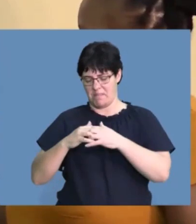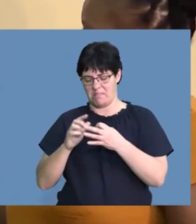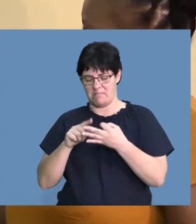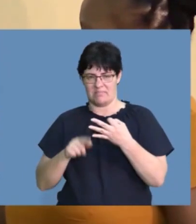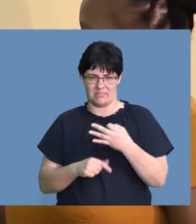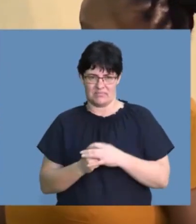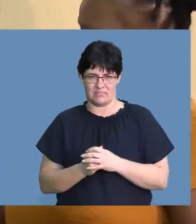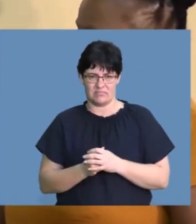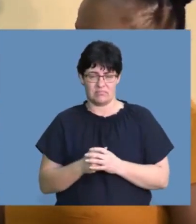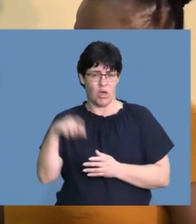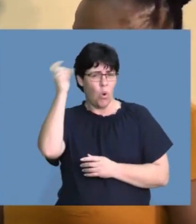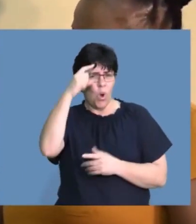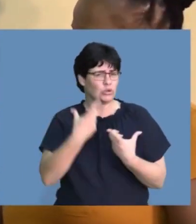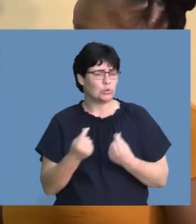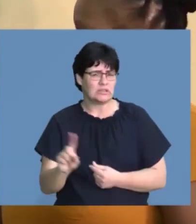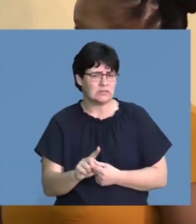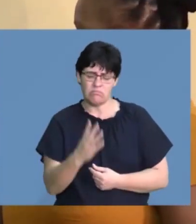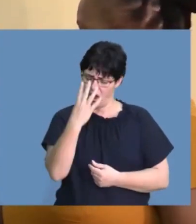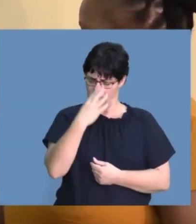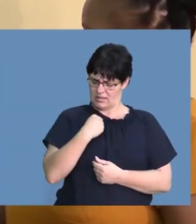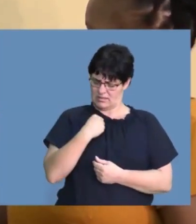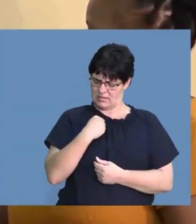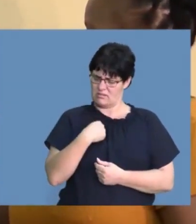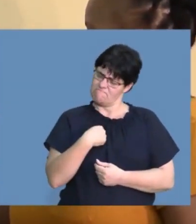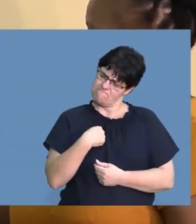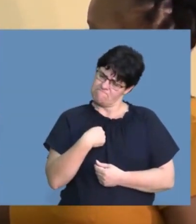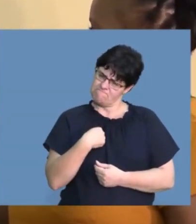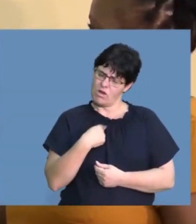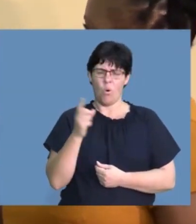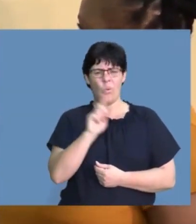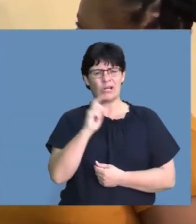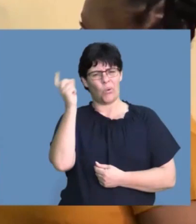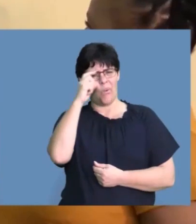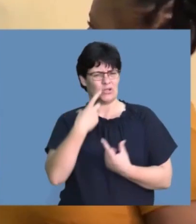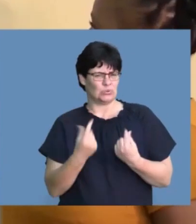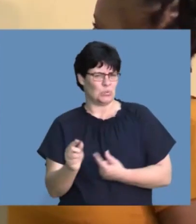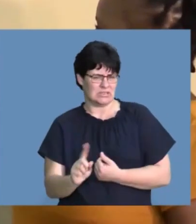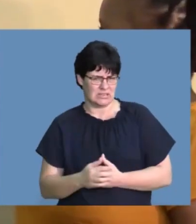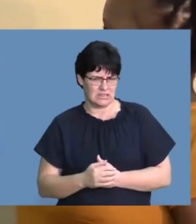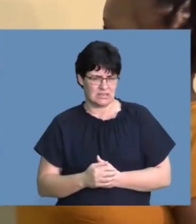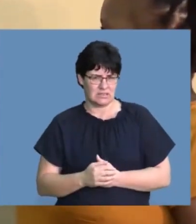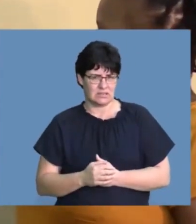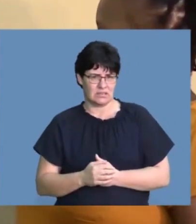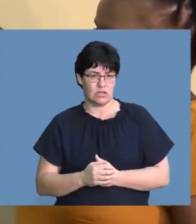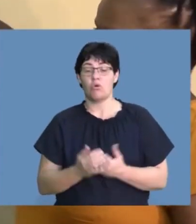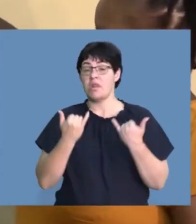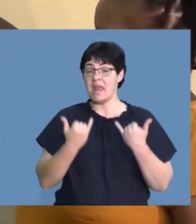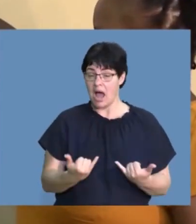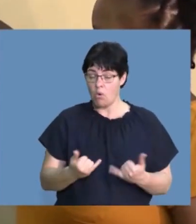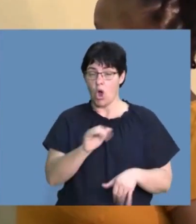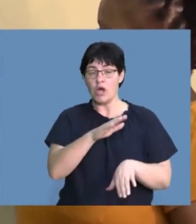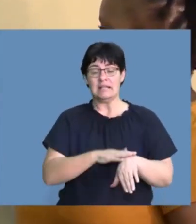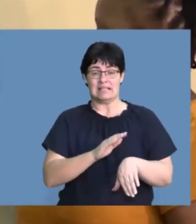What is the wise thing to do? She asked herself that question. Now she must make most of her